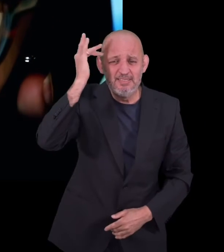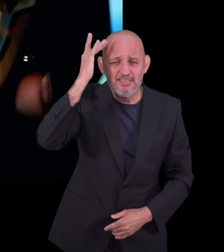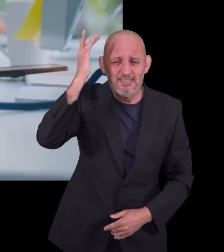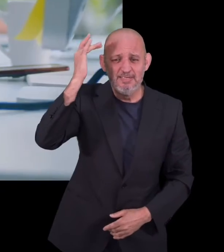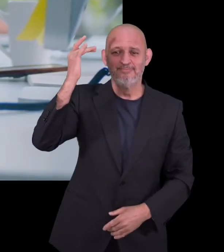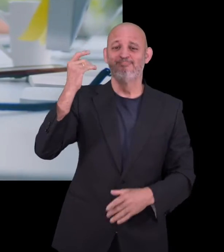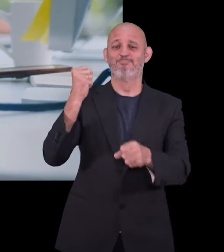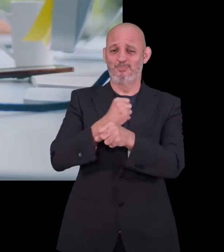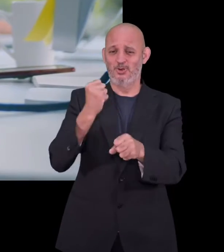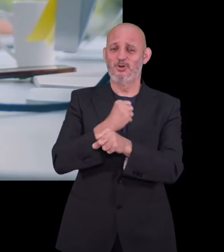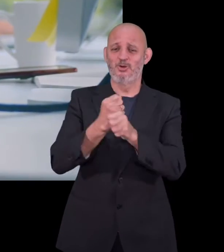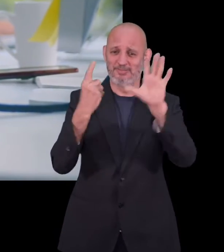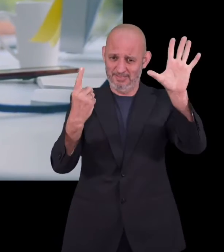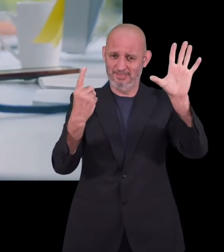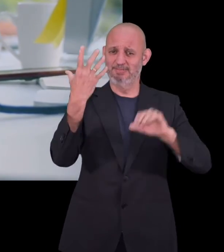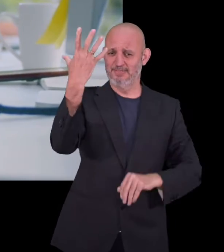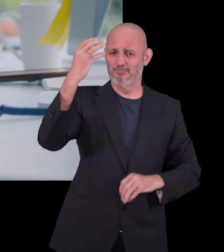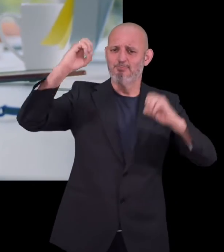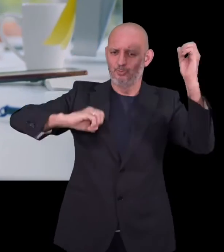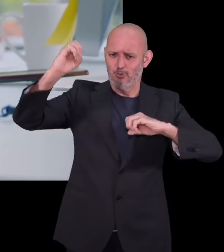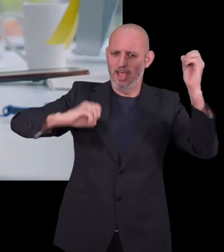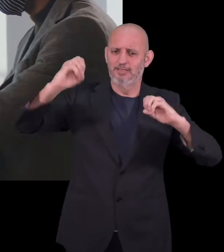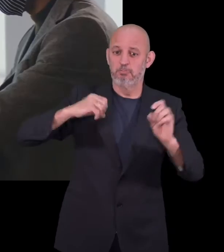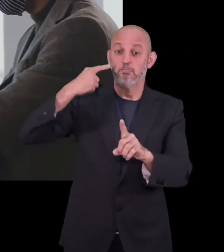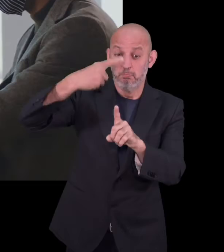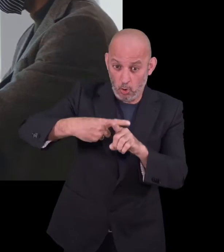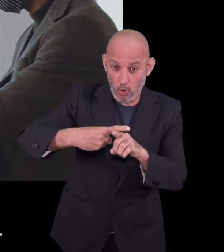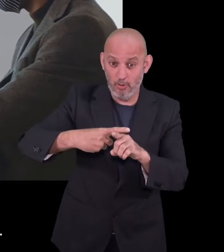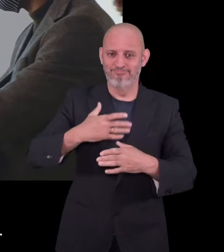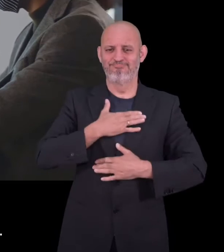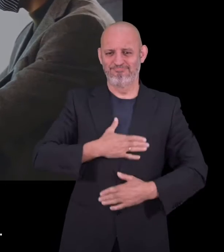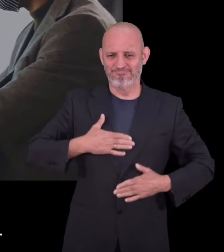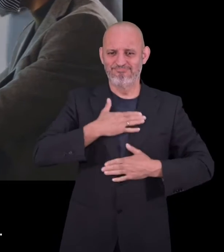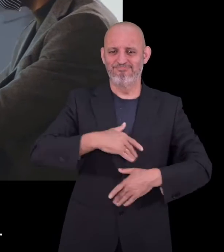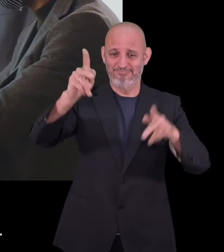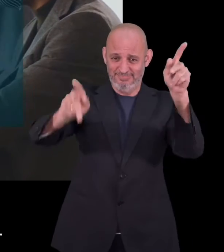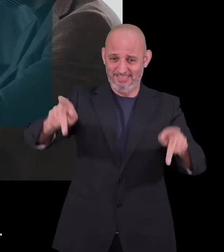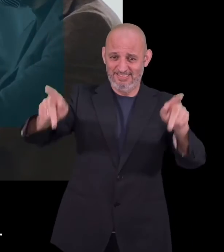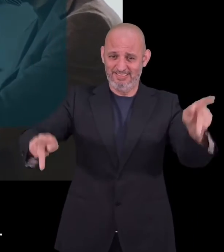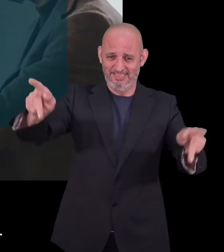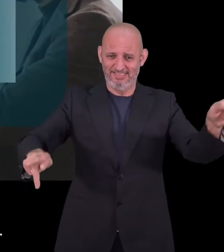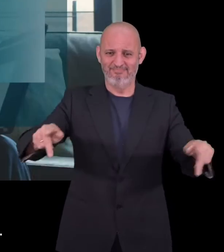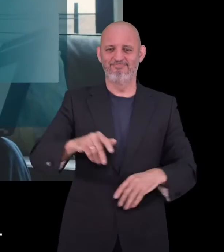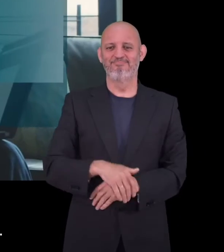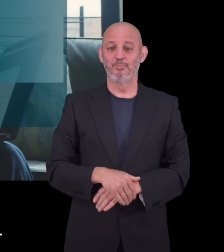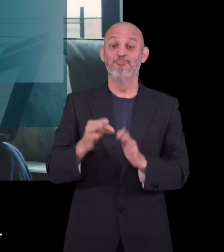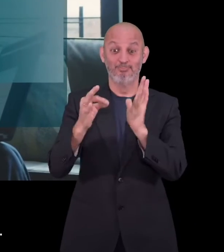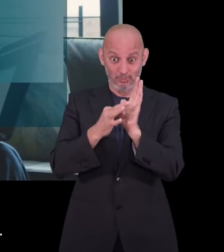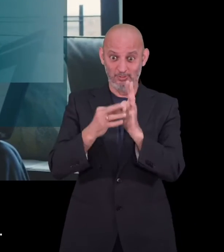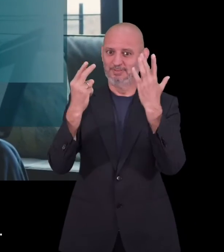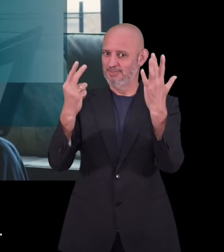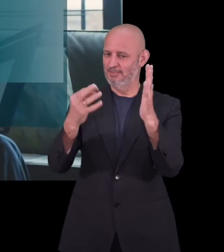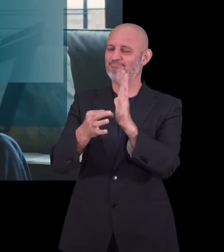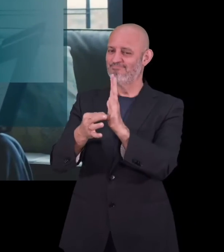Telefónica is considered a good place to work has increased to 65%, and our customer satisfaction level has increased by